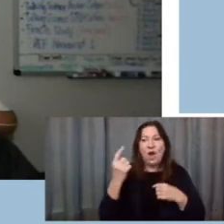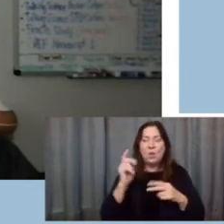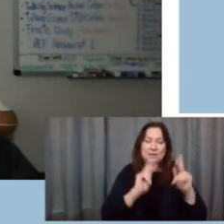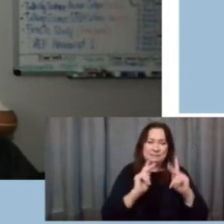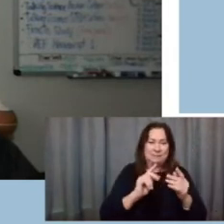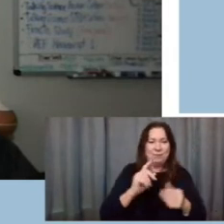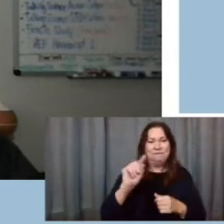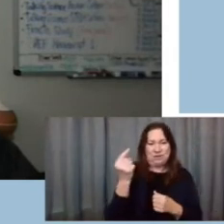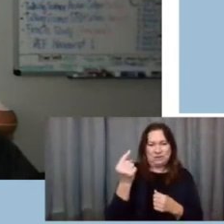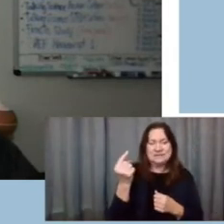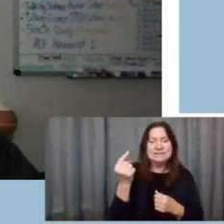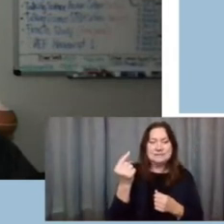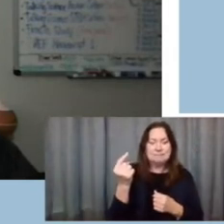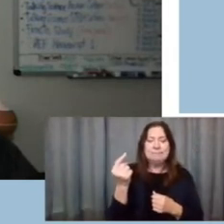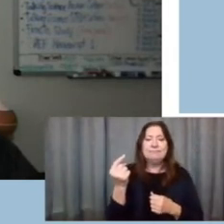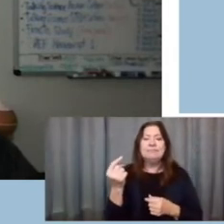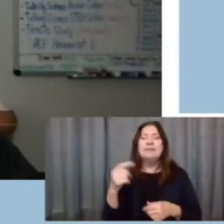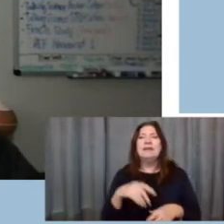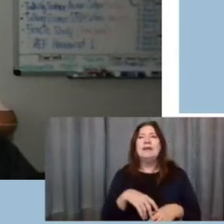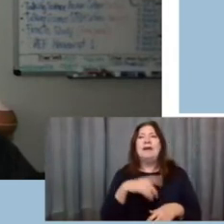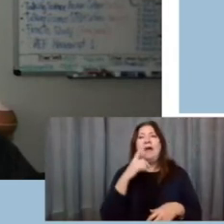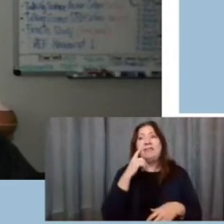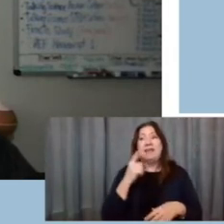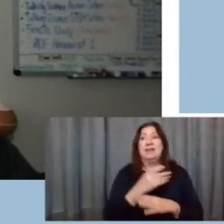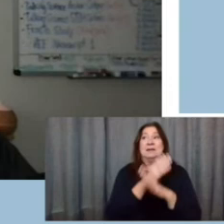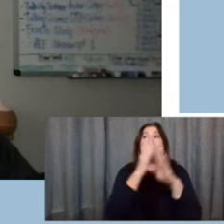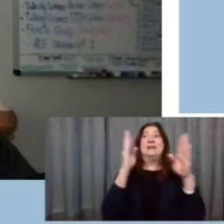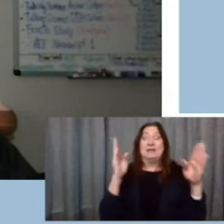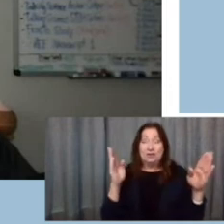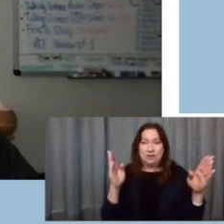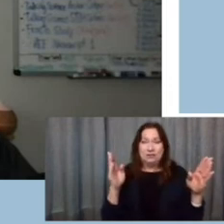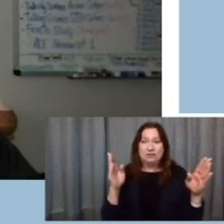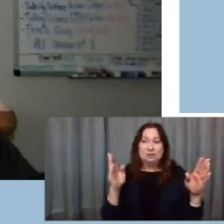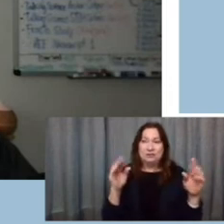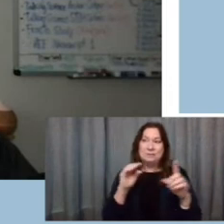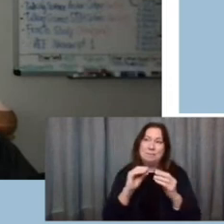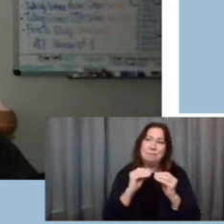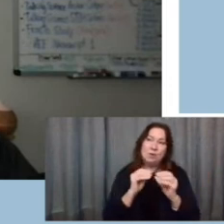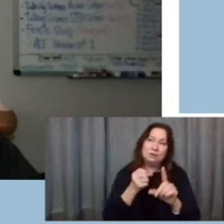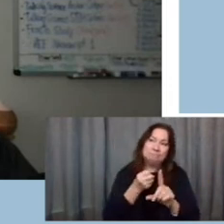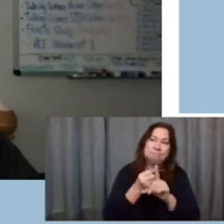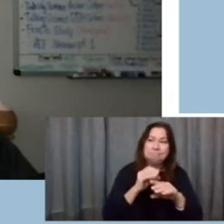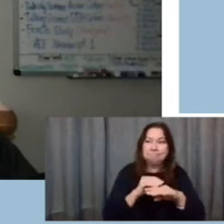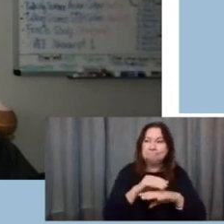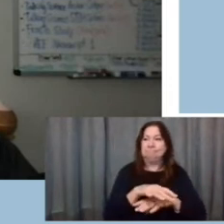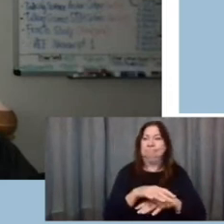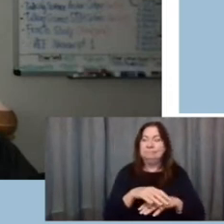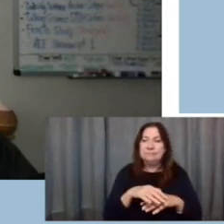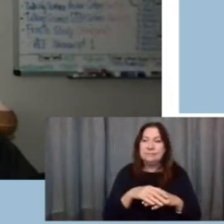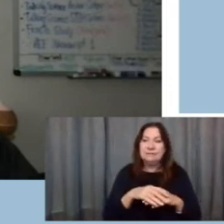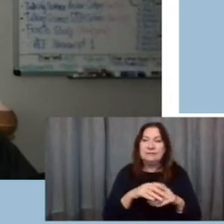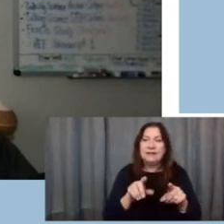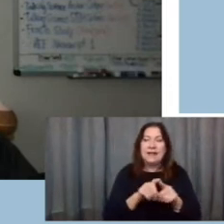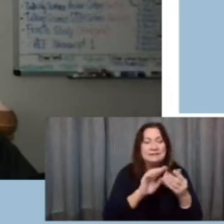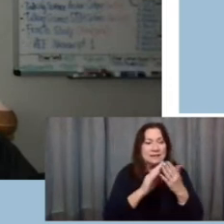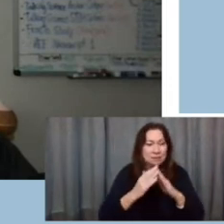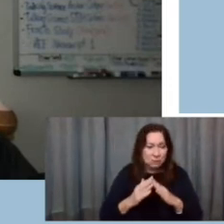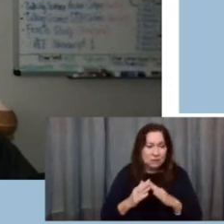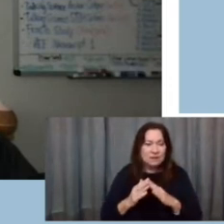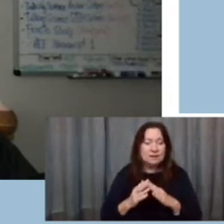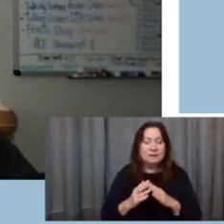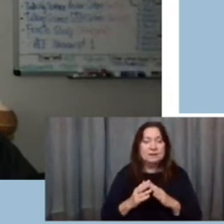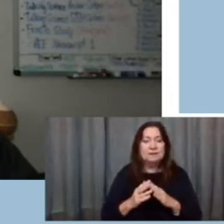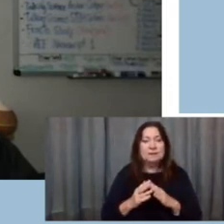think in a much bigger, maybe much more impactful way, that's something that as a community